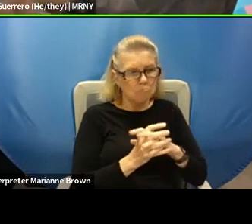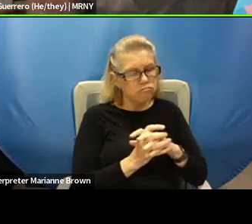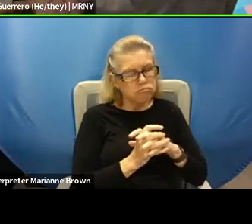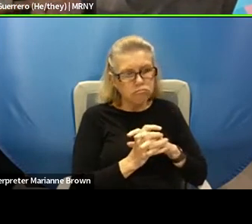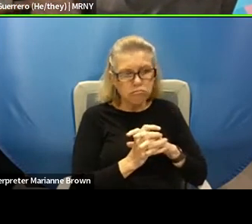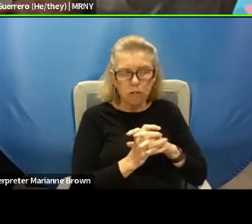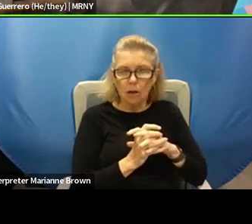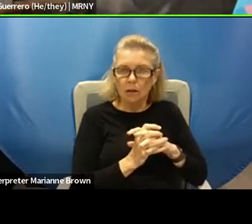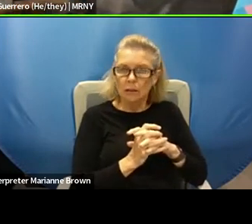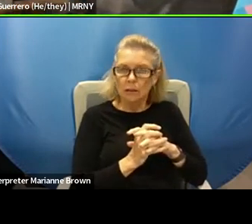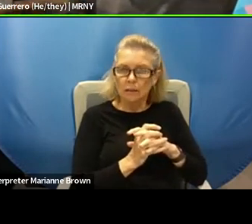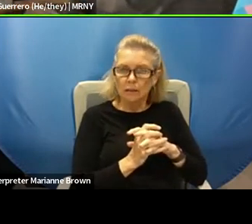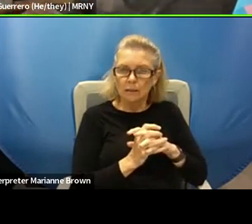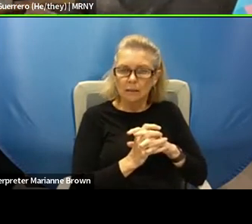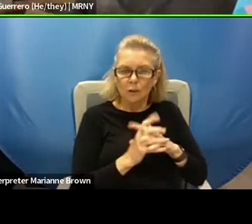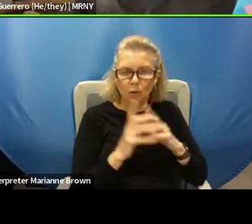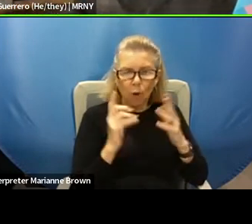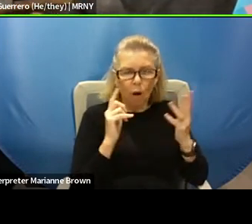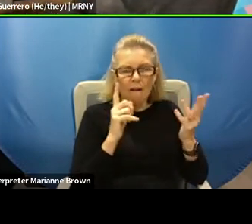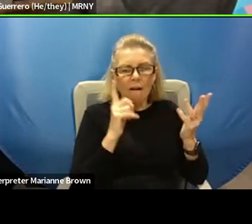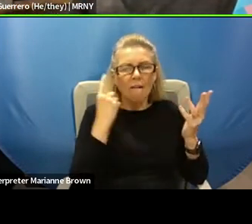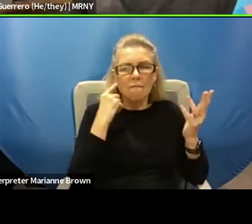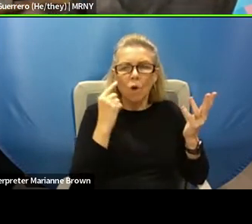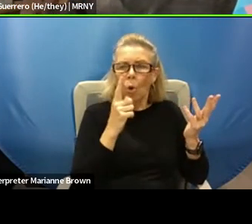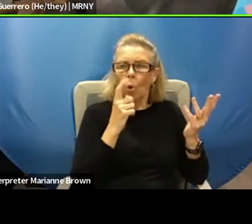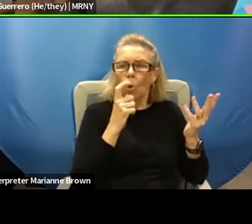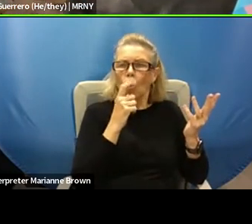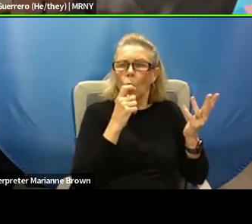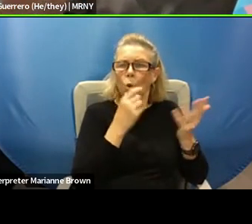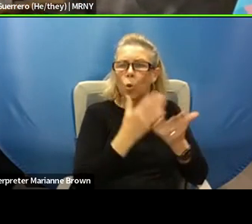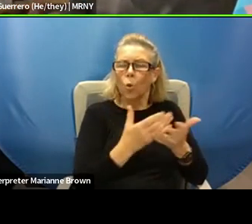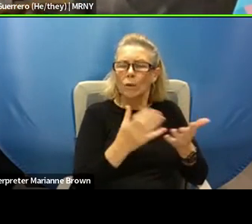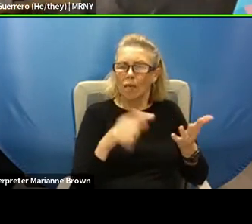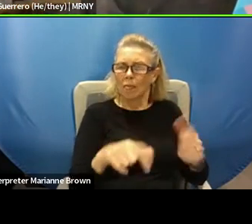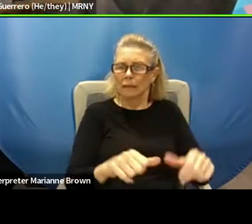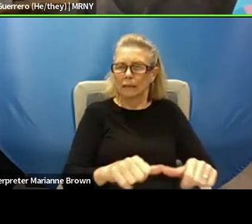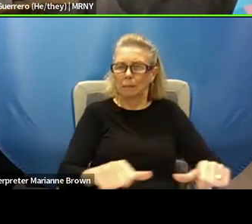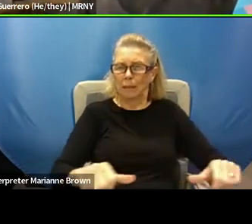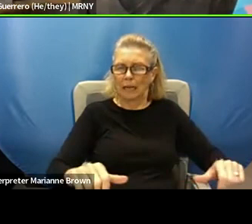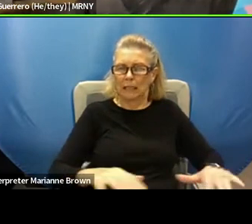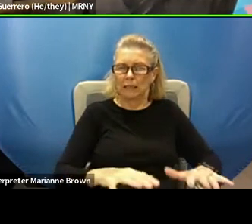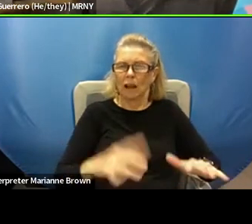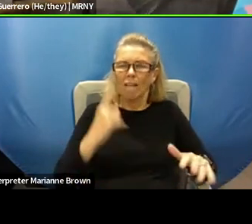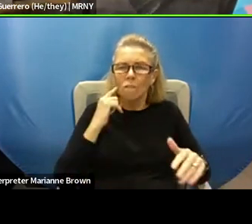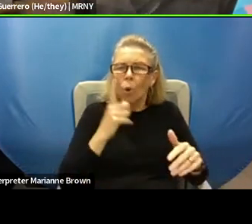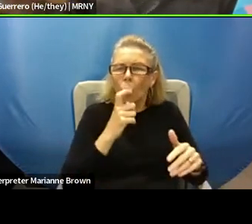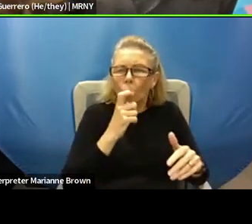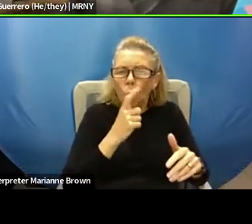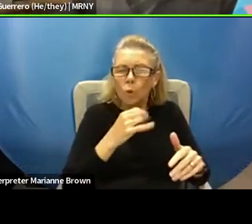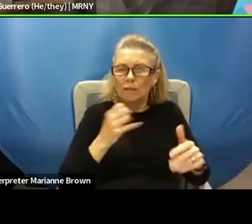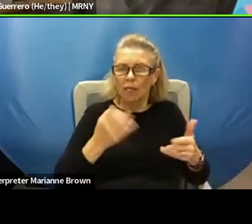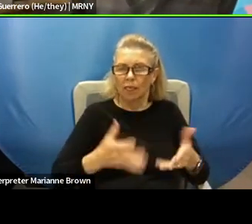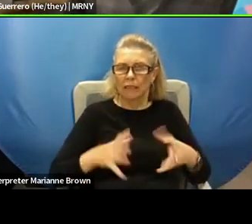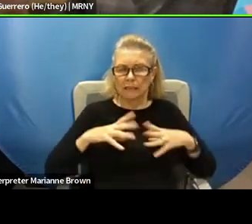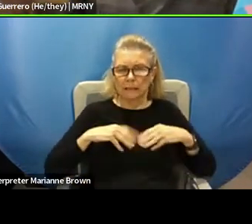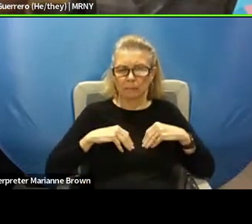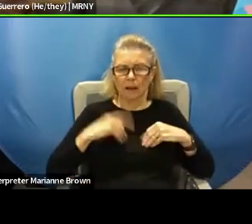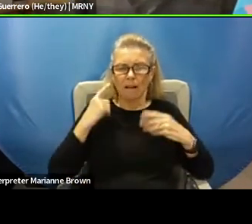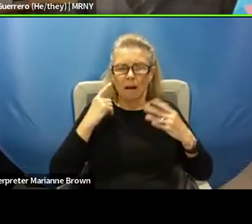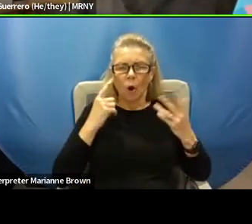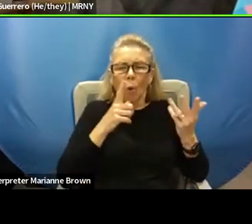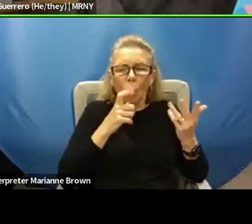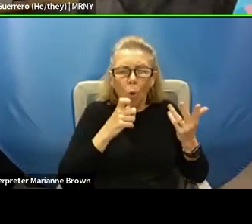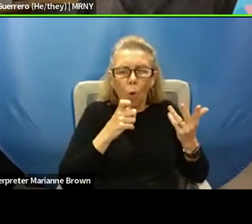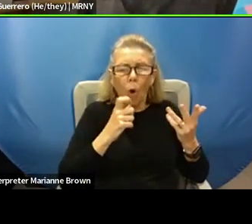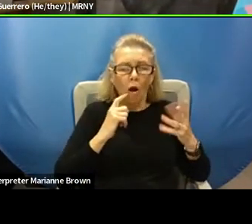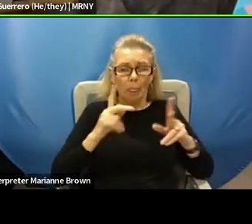for who is this space? You know, for who is this acceptance? Who are the people who are accepting